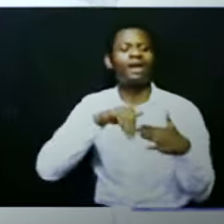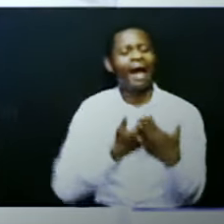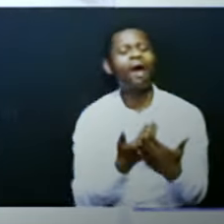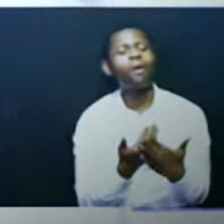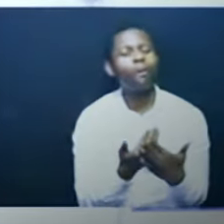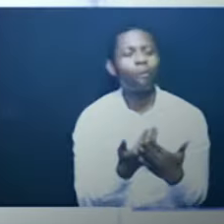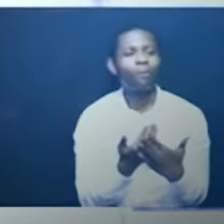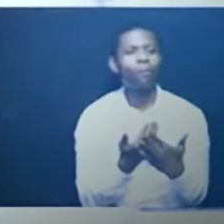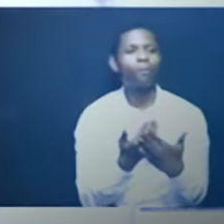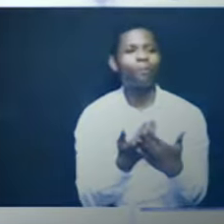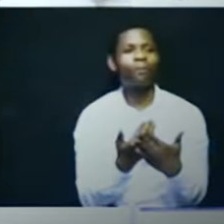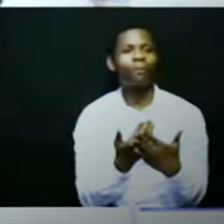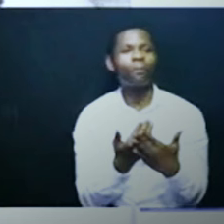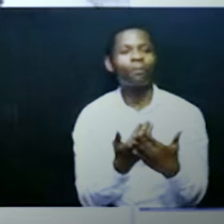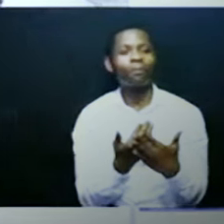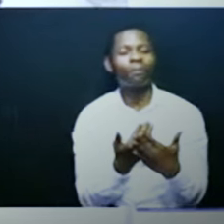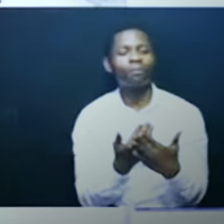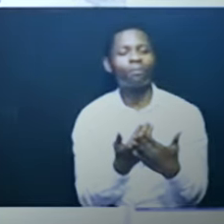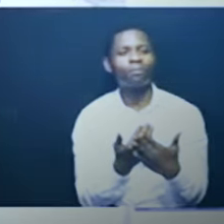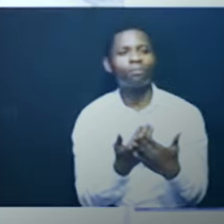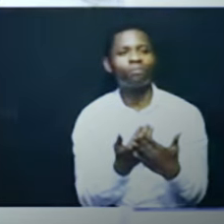baako eti nipa empem.